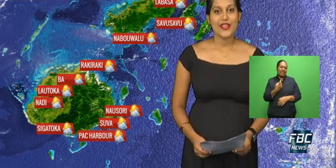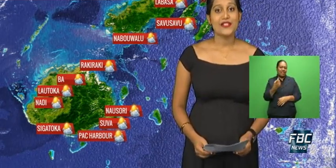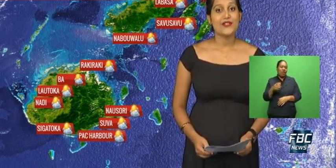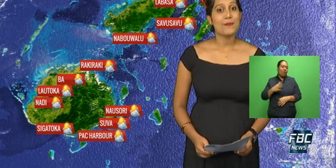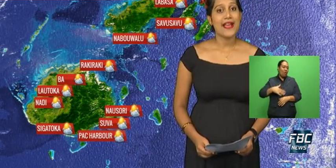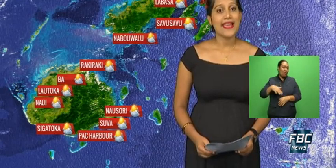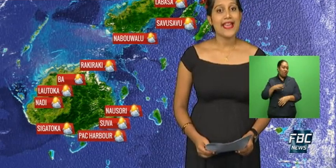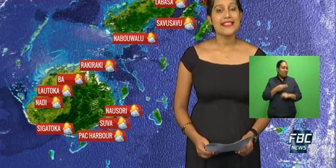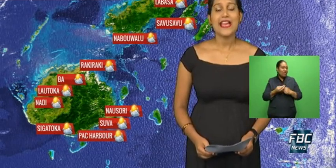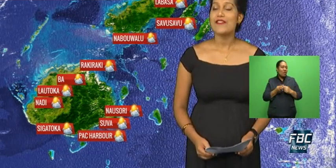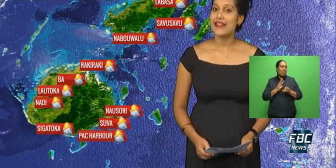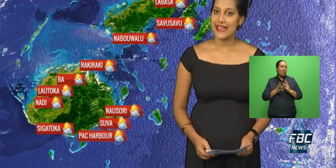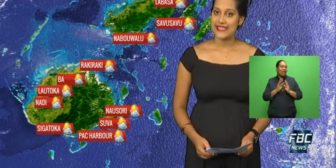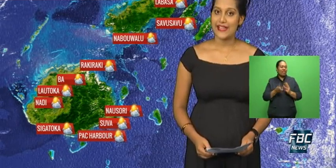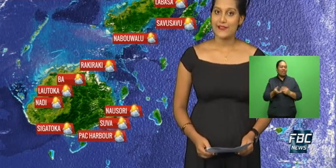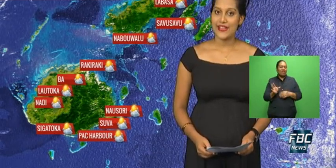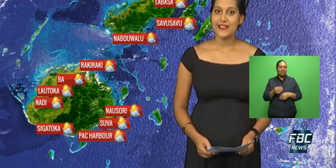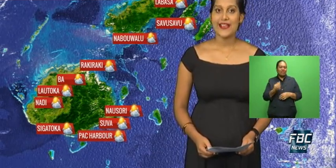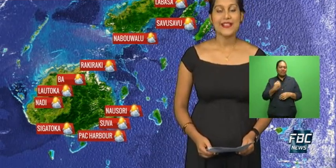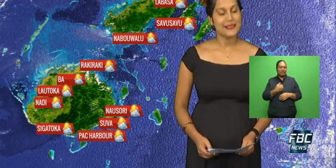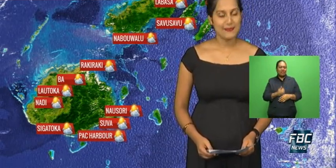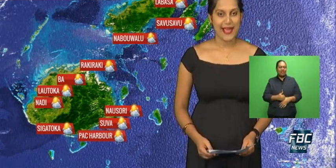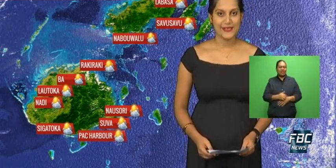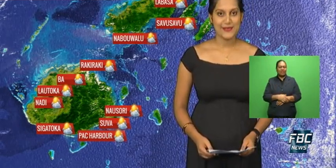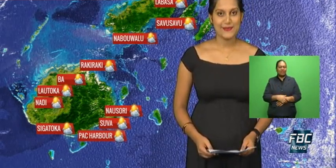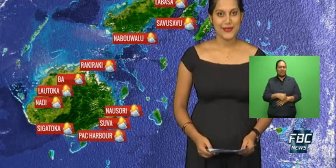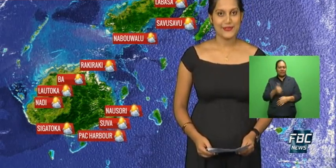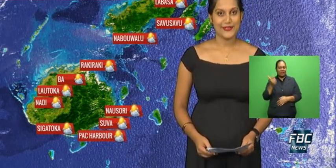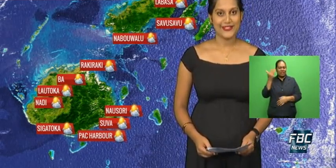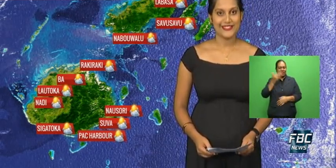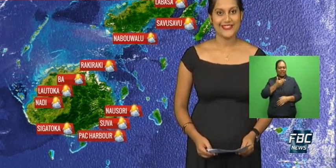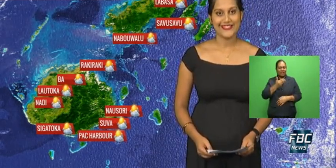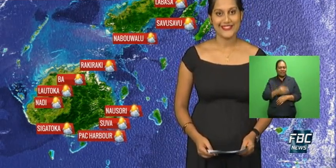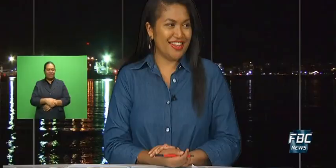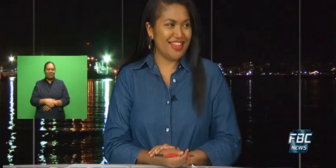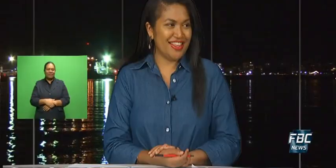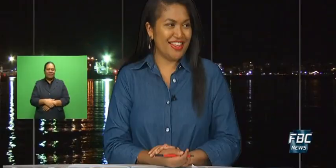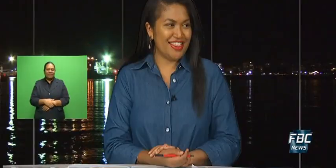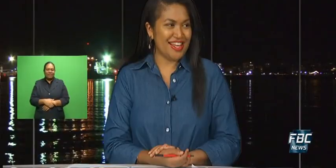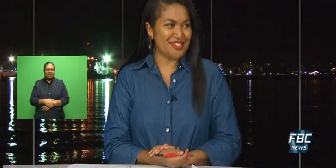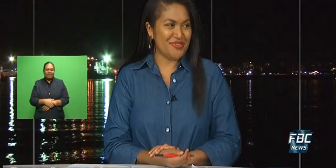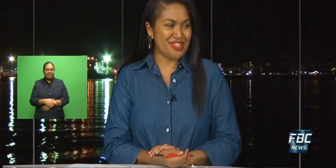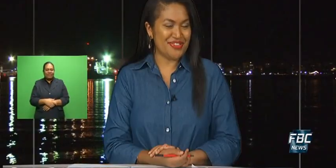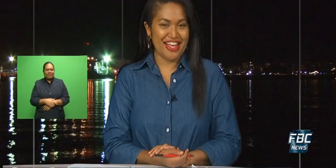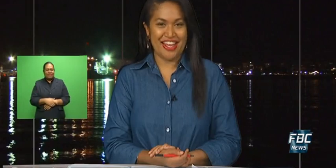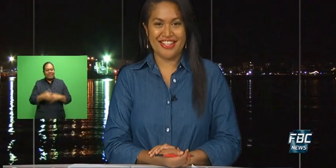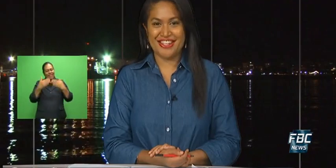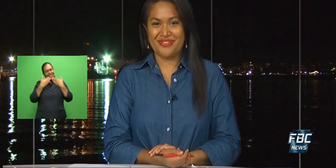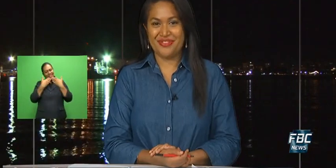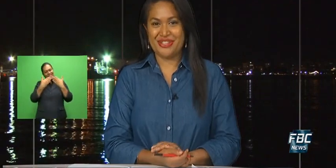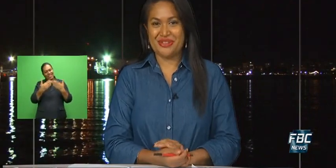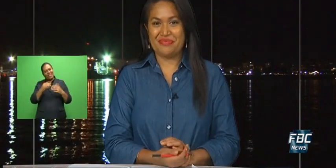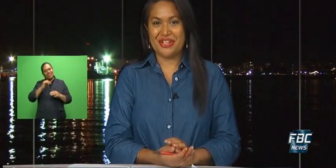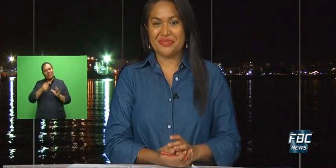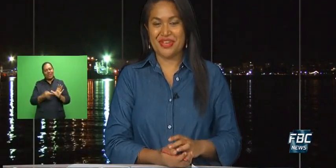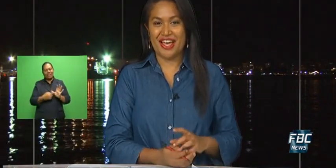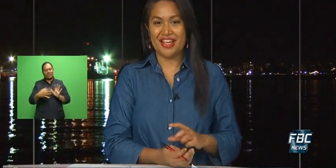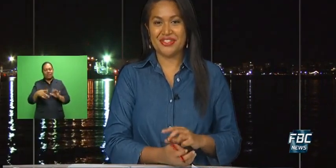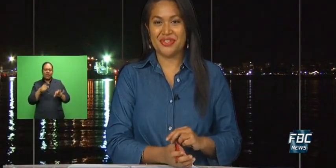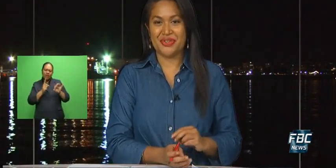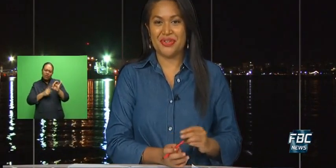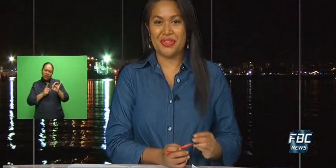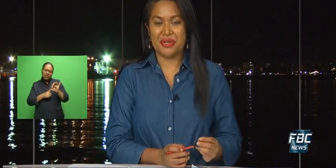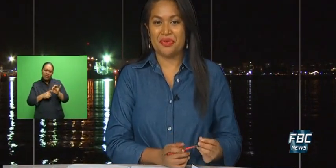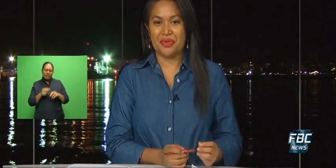all the weather news from my end. Have a nice evening. It's back to the beautiful. Thanks so much for that, Angie. In Fiji Impulse, we